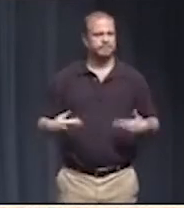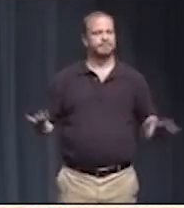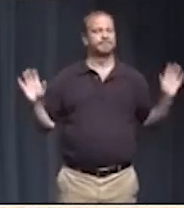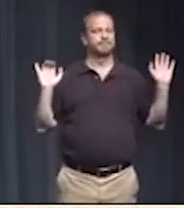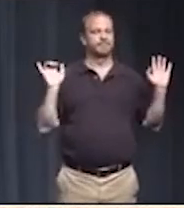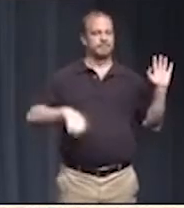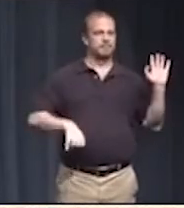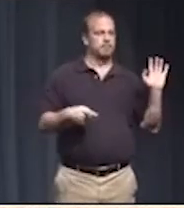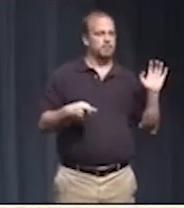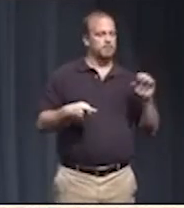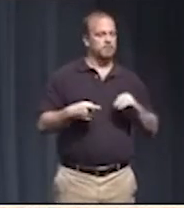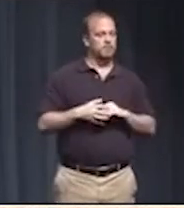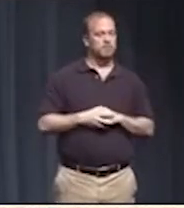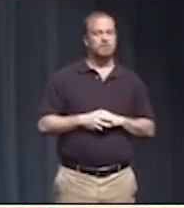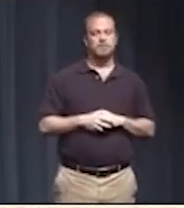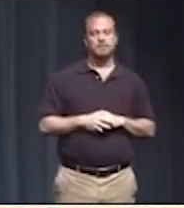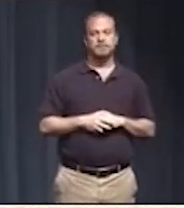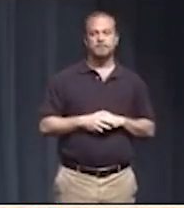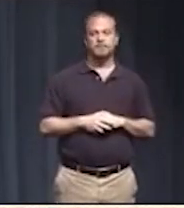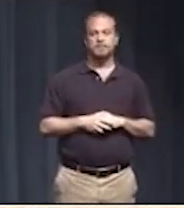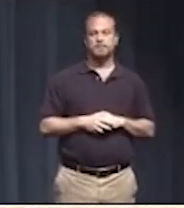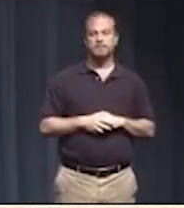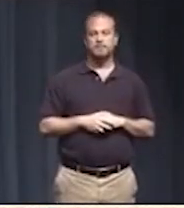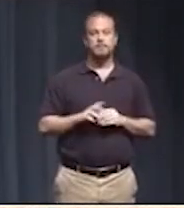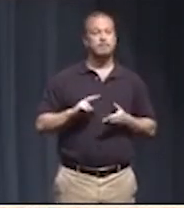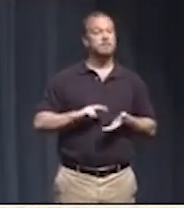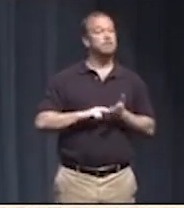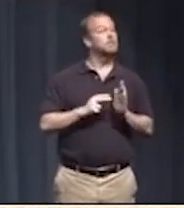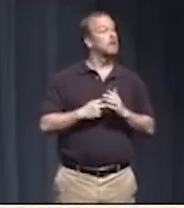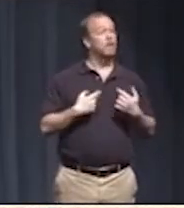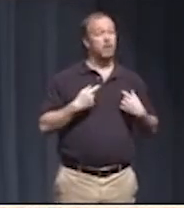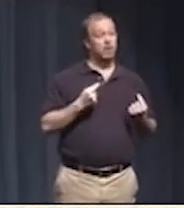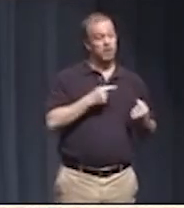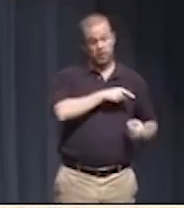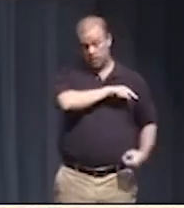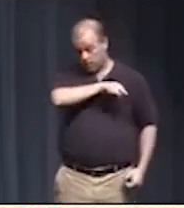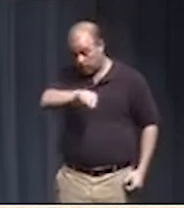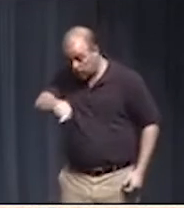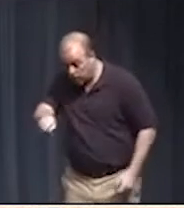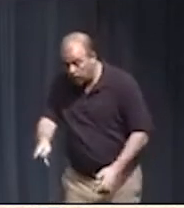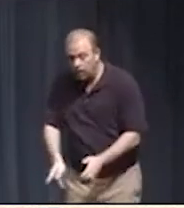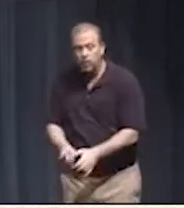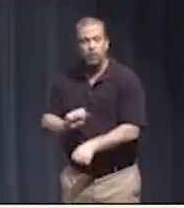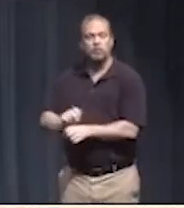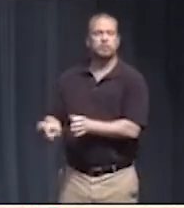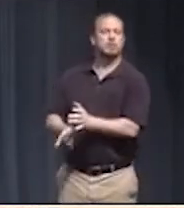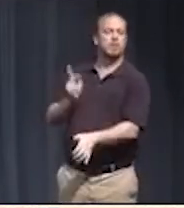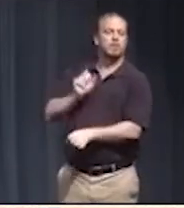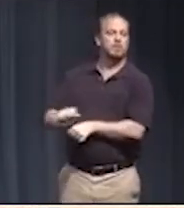which causes us to double down and work twice as hard to provide. Now, think about it in a world